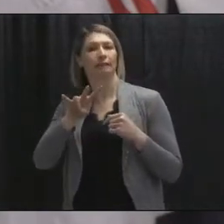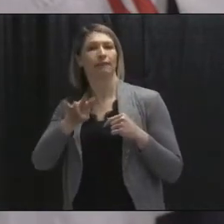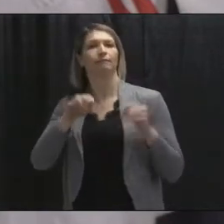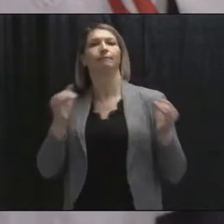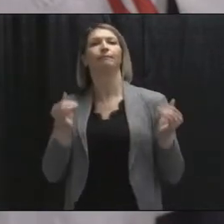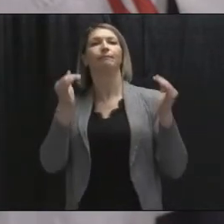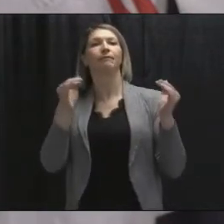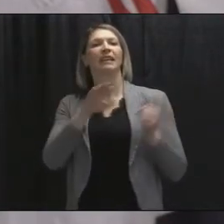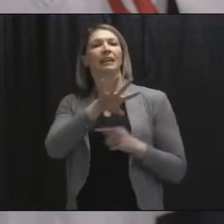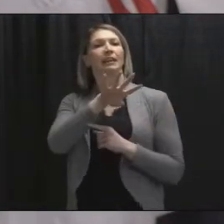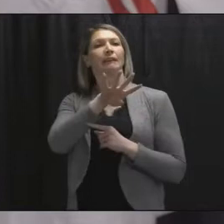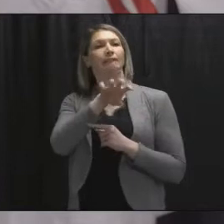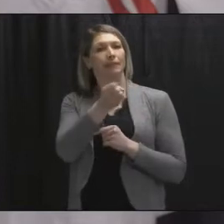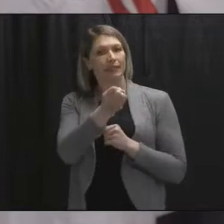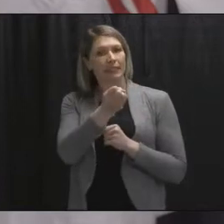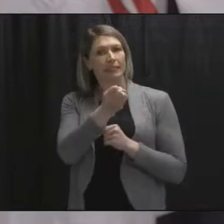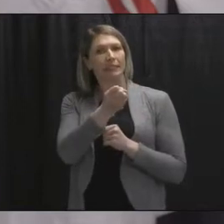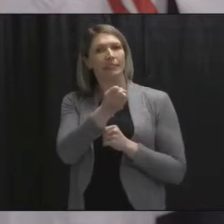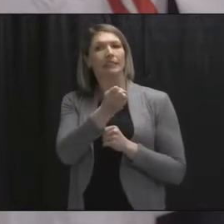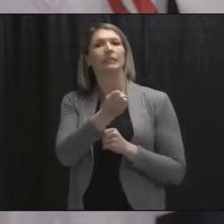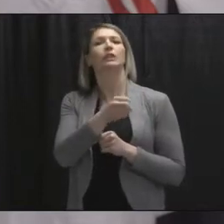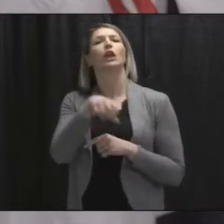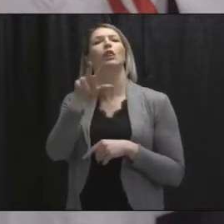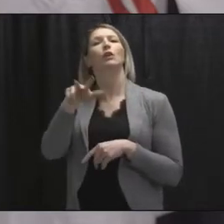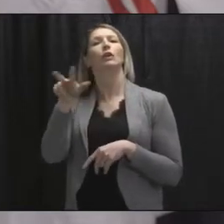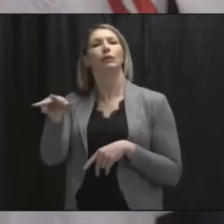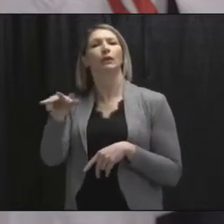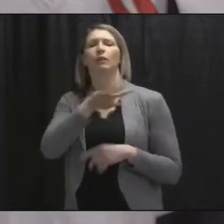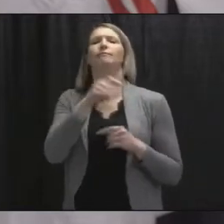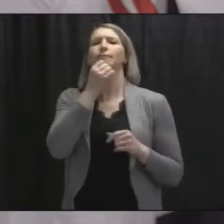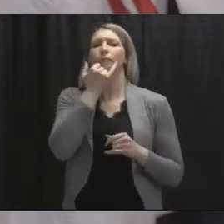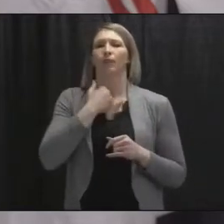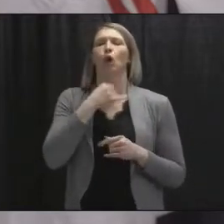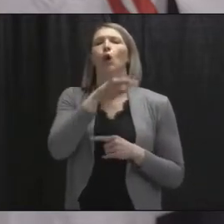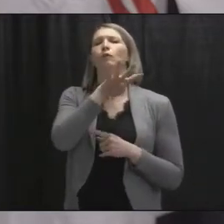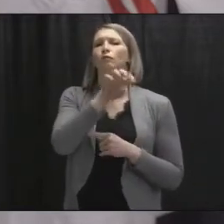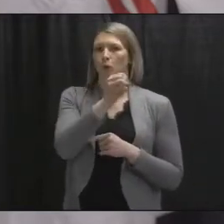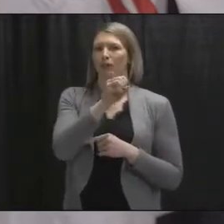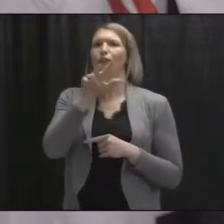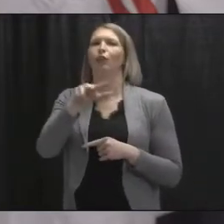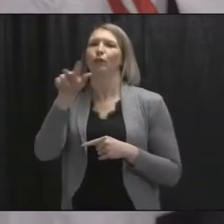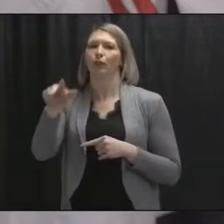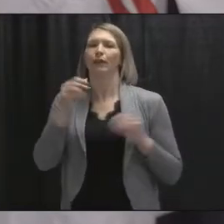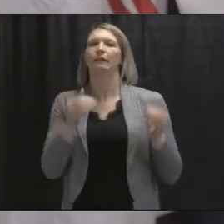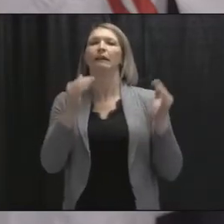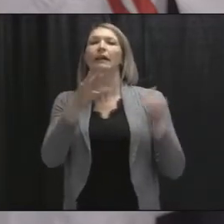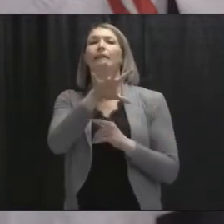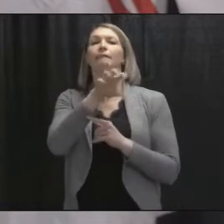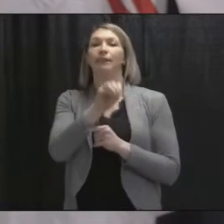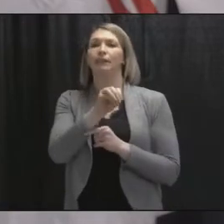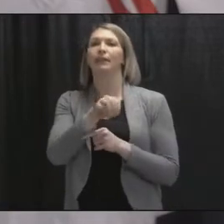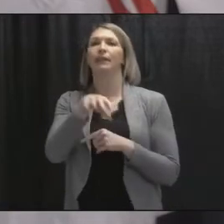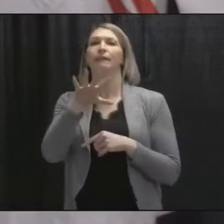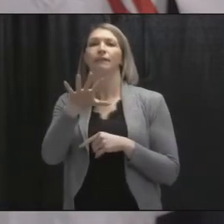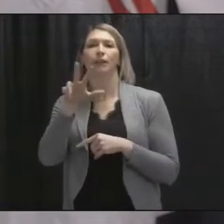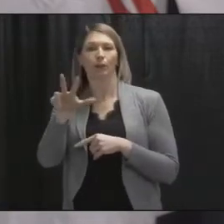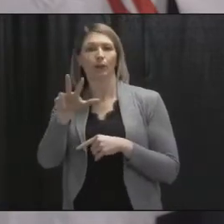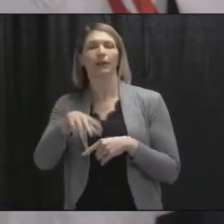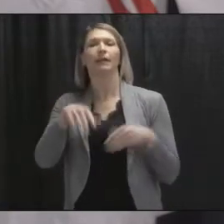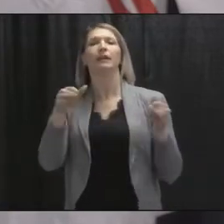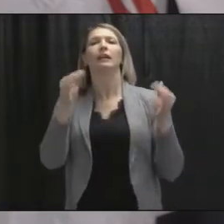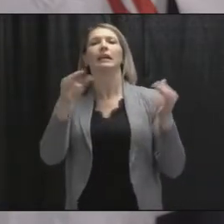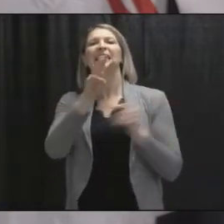49, 53 between 50 and 59, 54 between 60 and 69, and 47 who